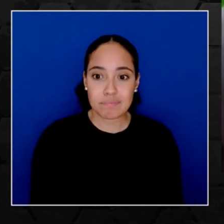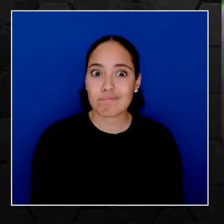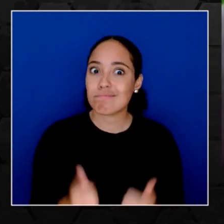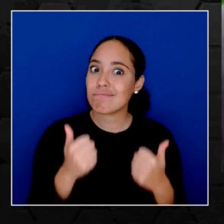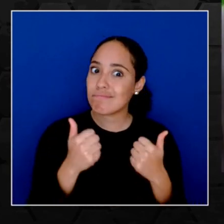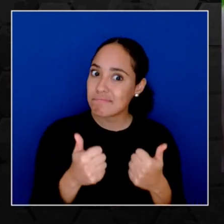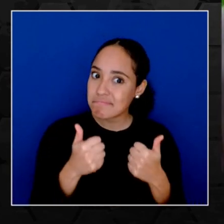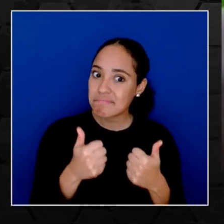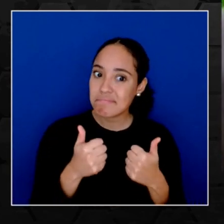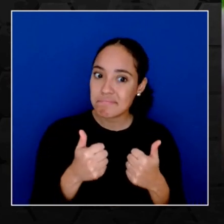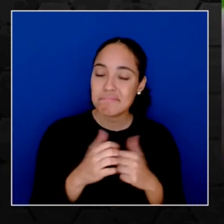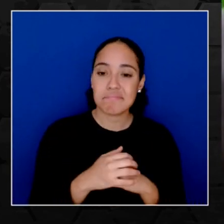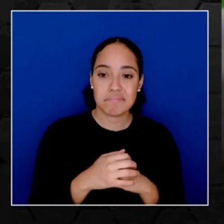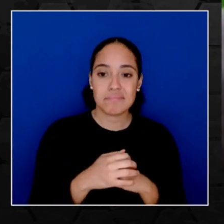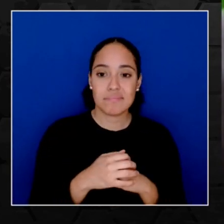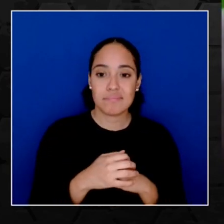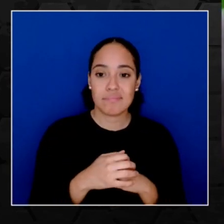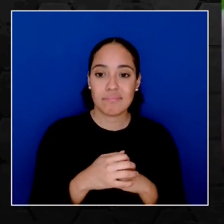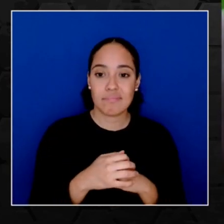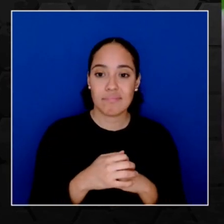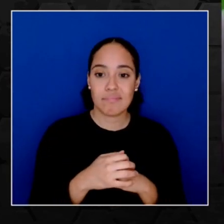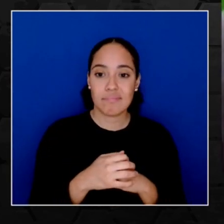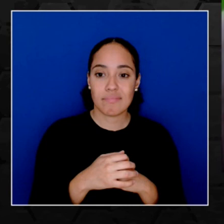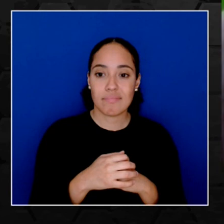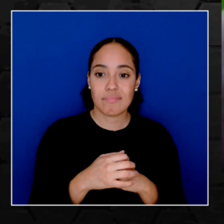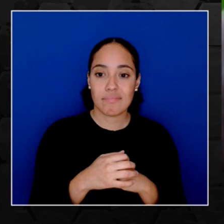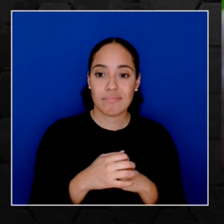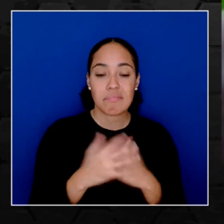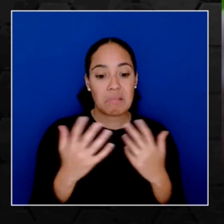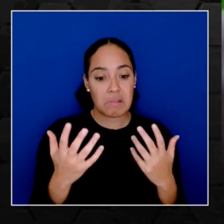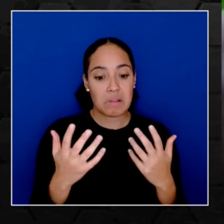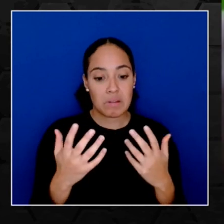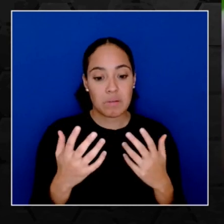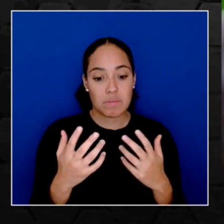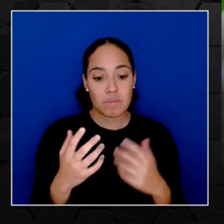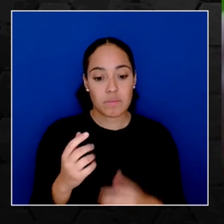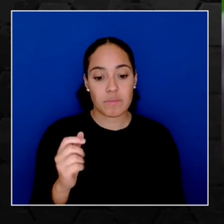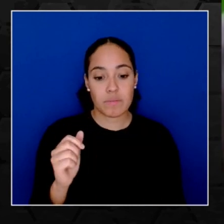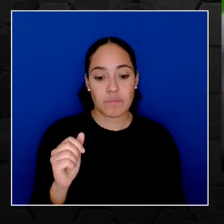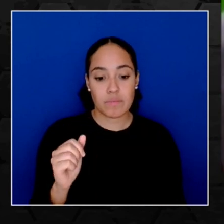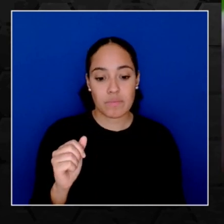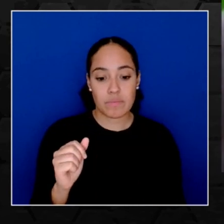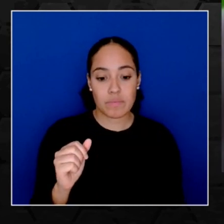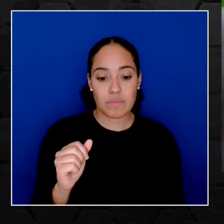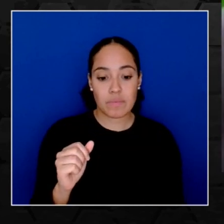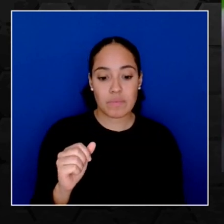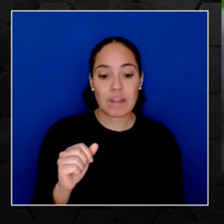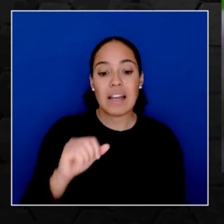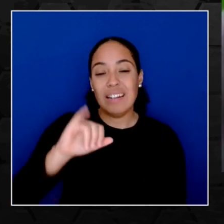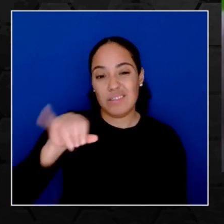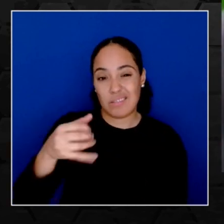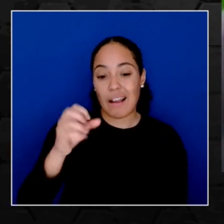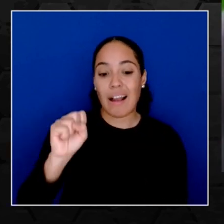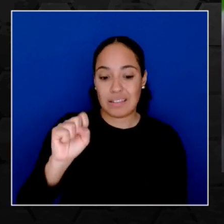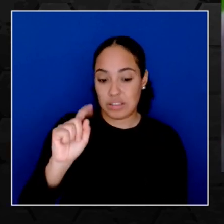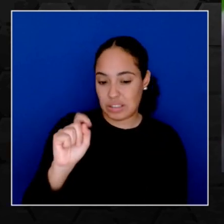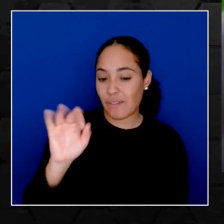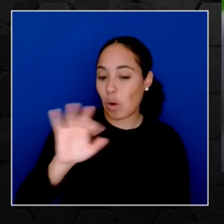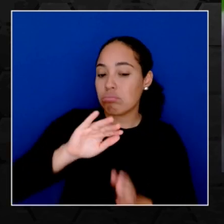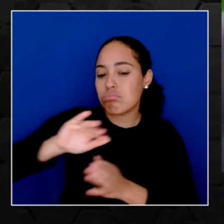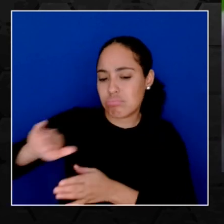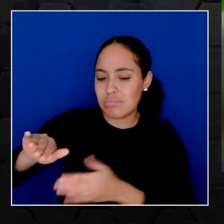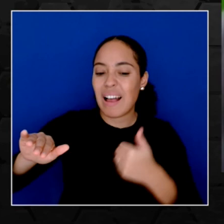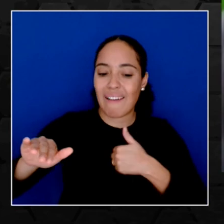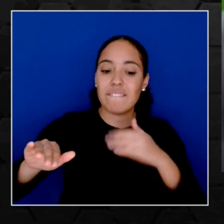with TensorFlow.js, right? There are other, I would say, libraries like Rubik's ML. It's a library that's used for the